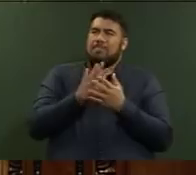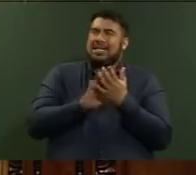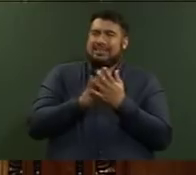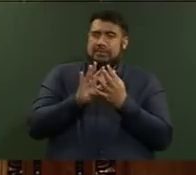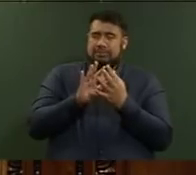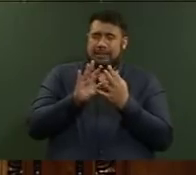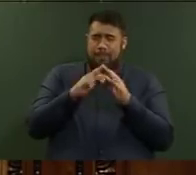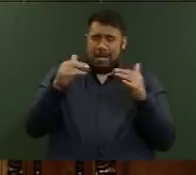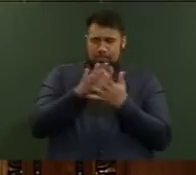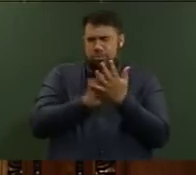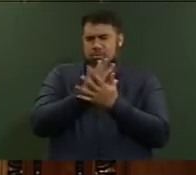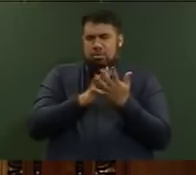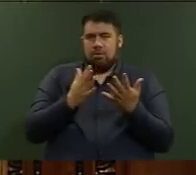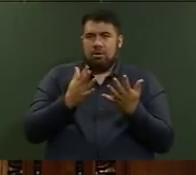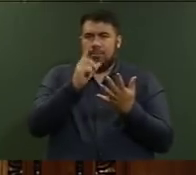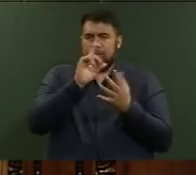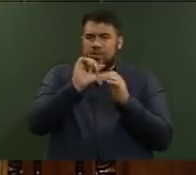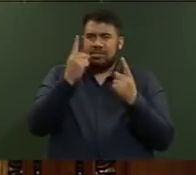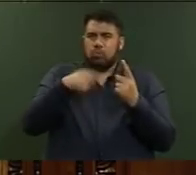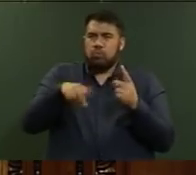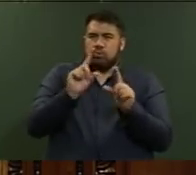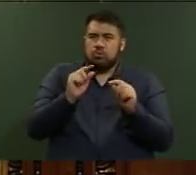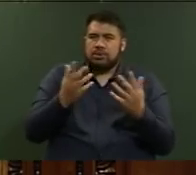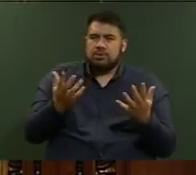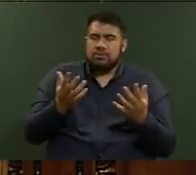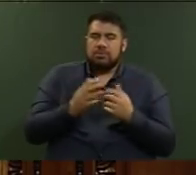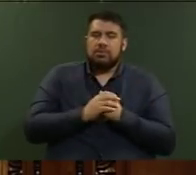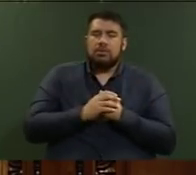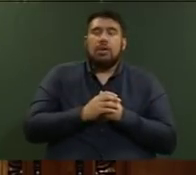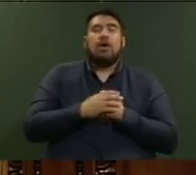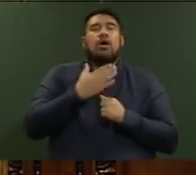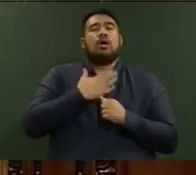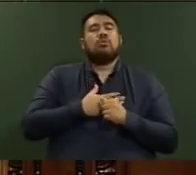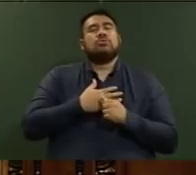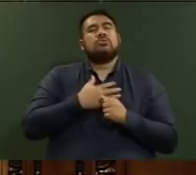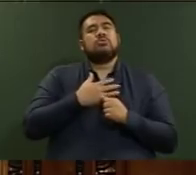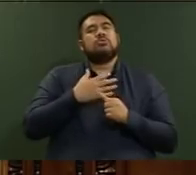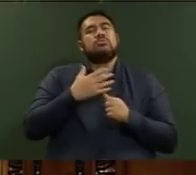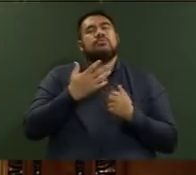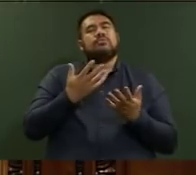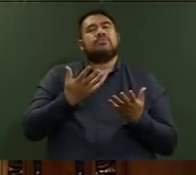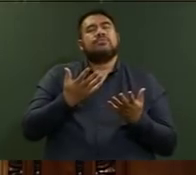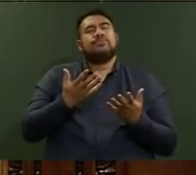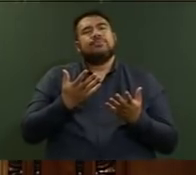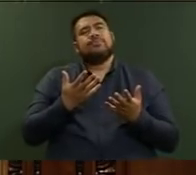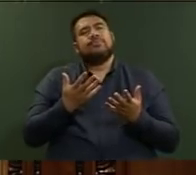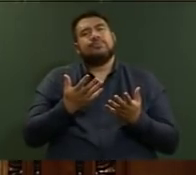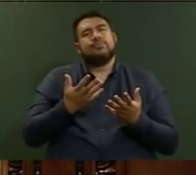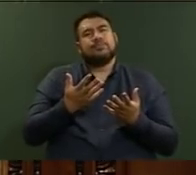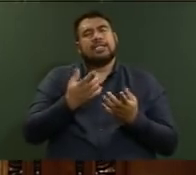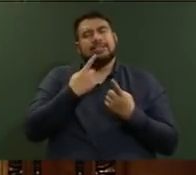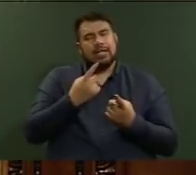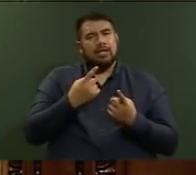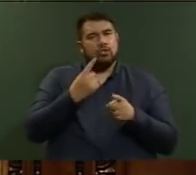I think I'm just going to reiterate what a comment that I made earlier, that in both in questions and in